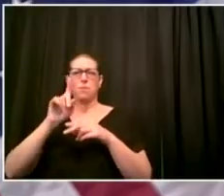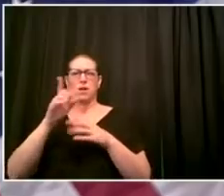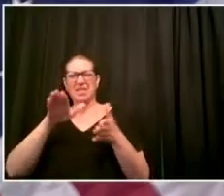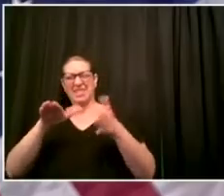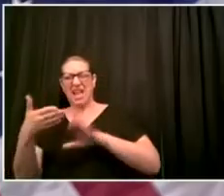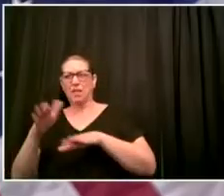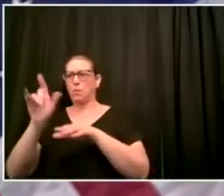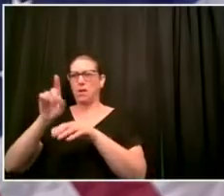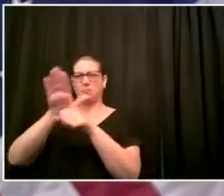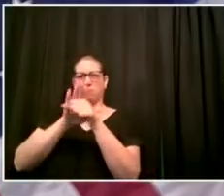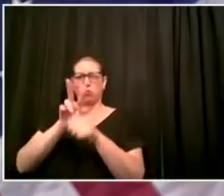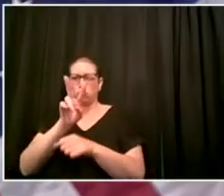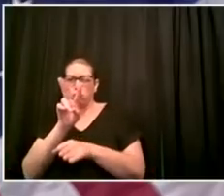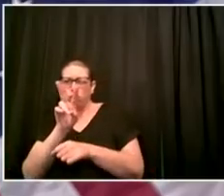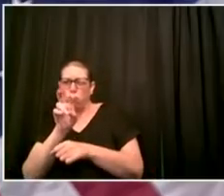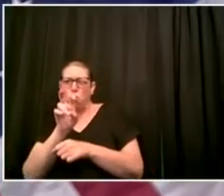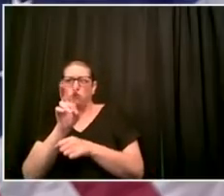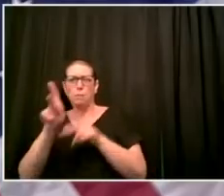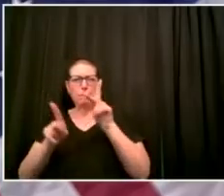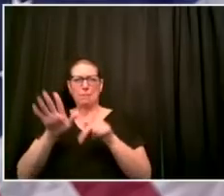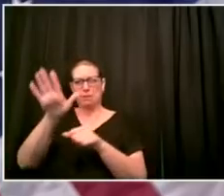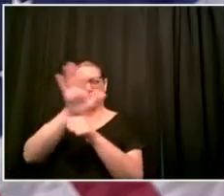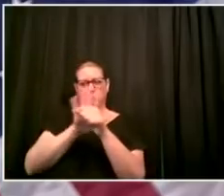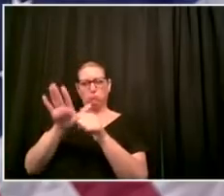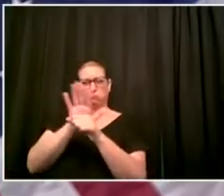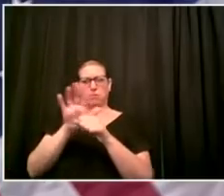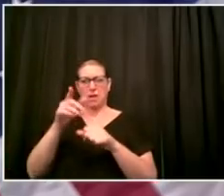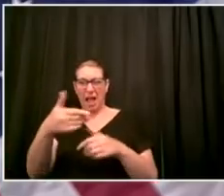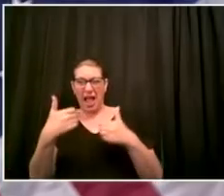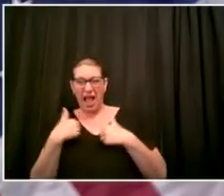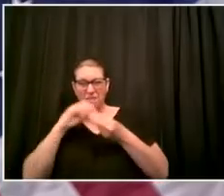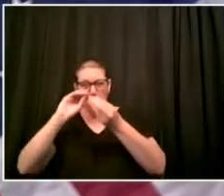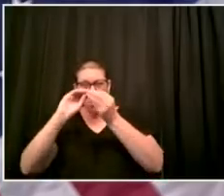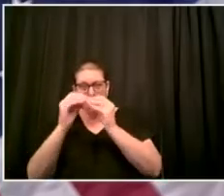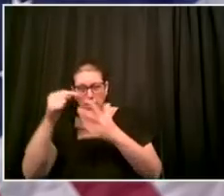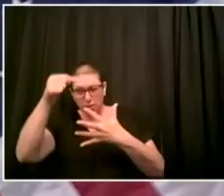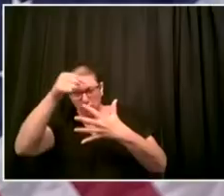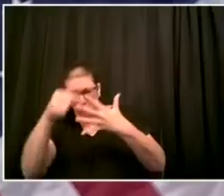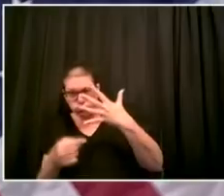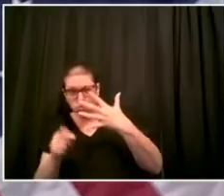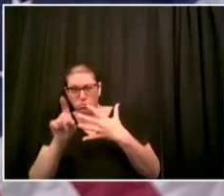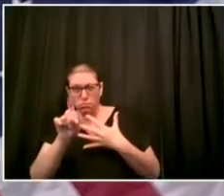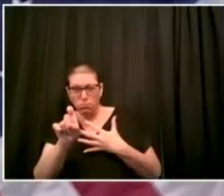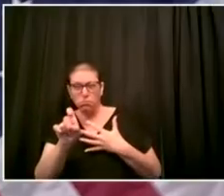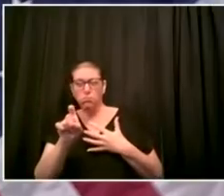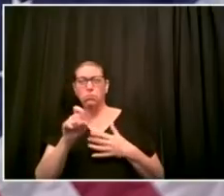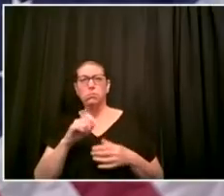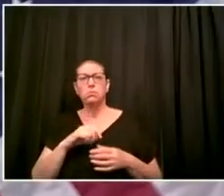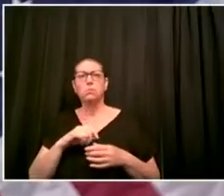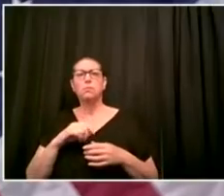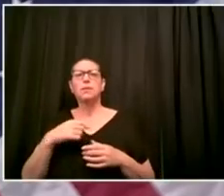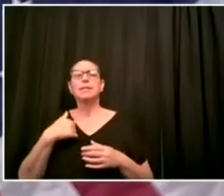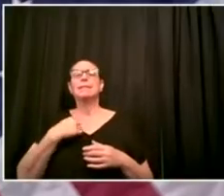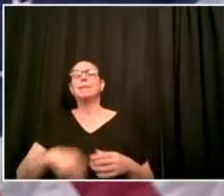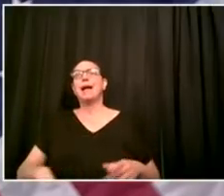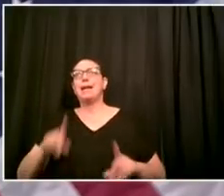be honest about the sheer impact of this disease and the disparities that have come out here, and how it absolutely